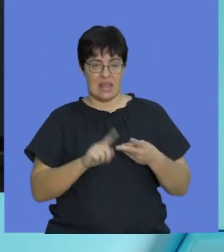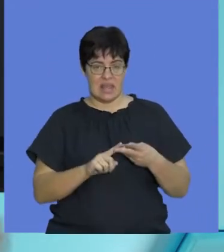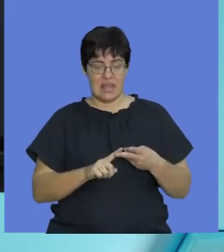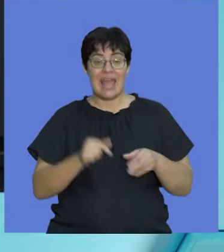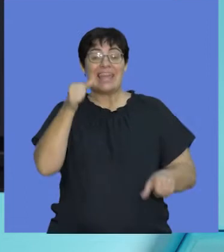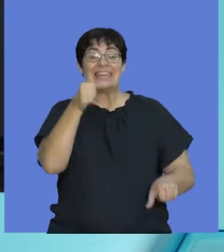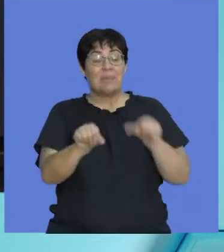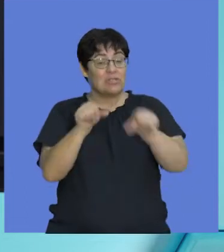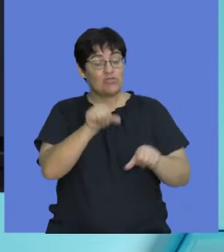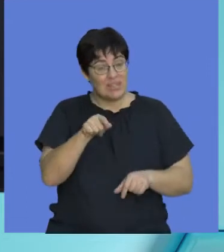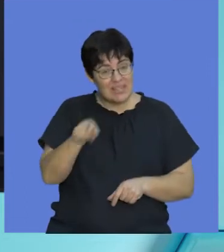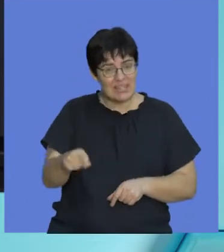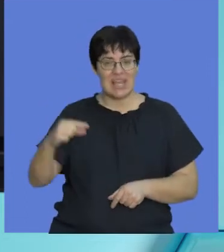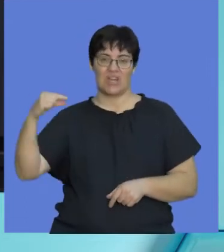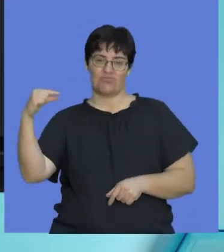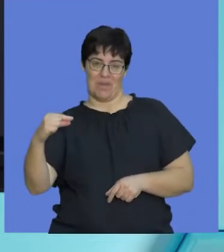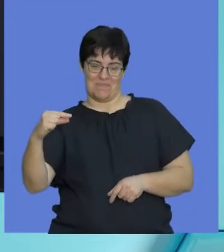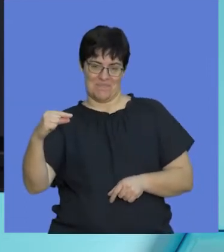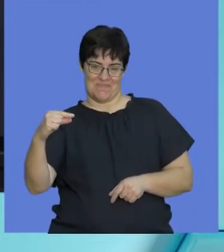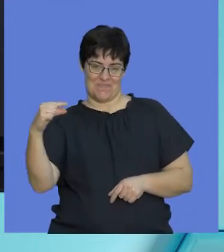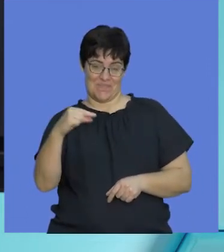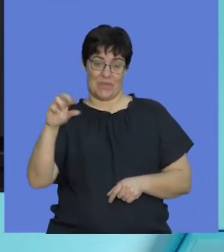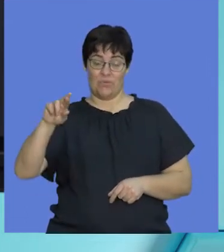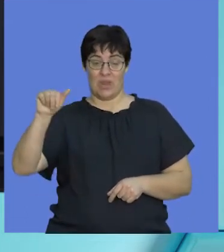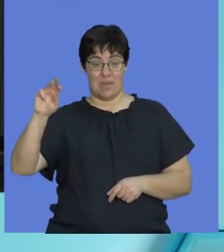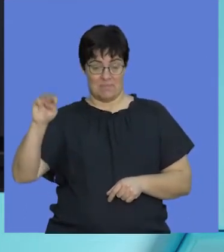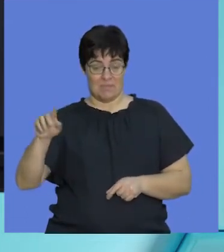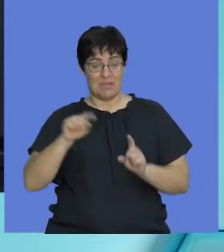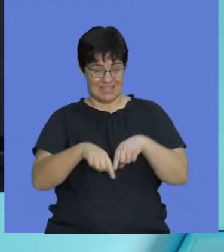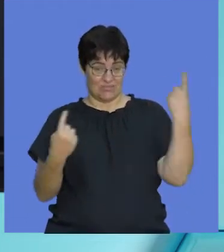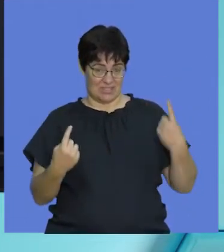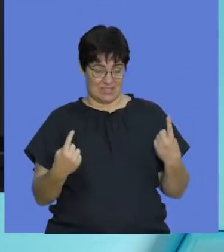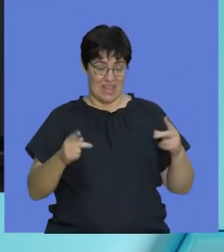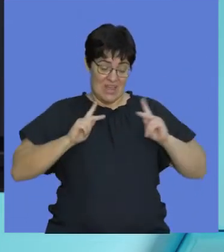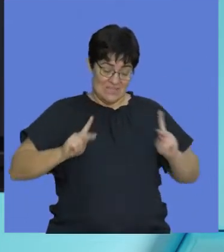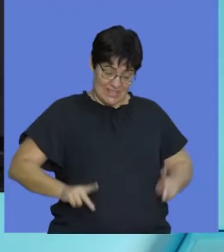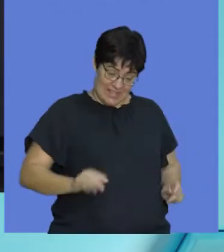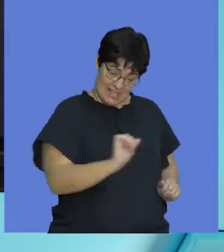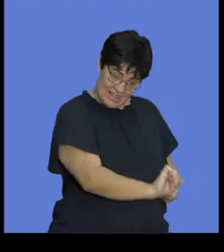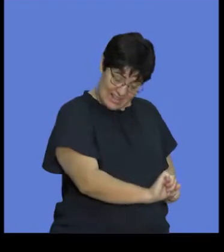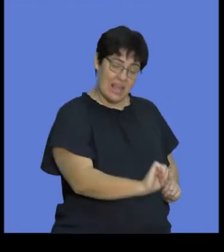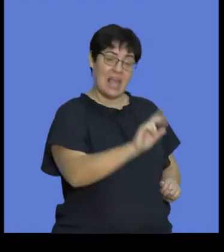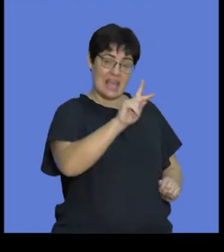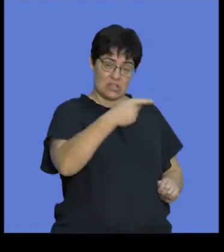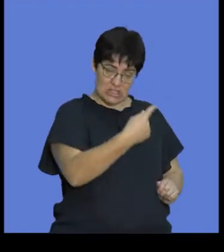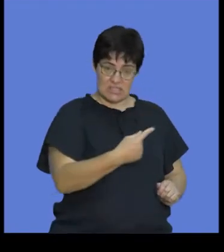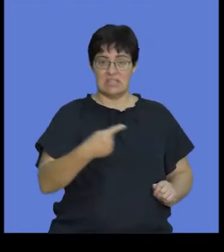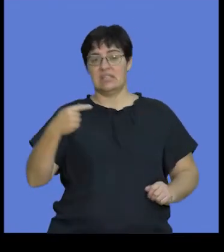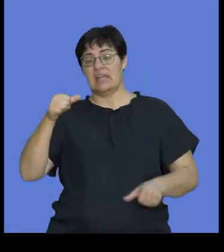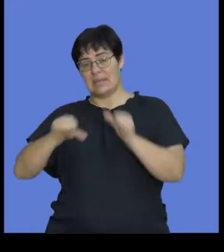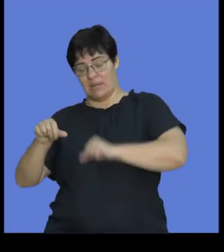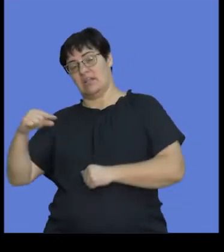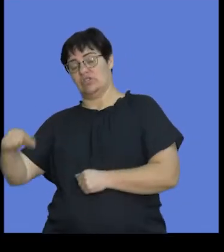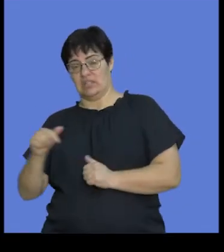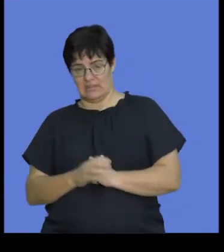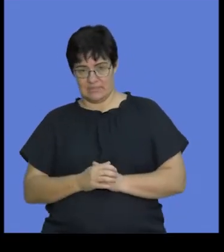In chemistry, it's grams, all right? So be careful here. We must work in kilograms.